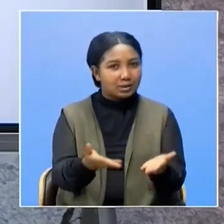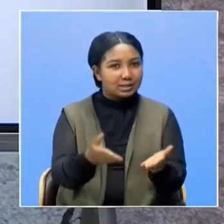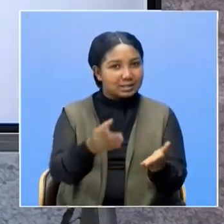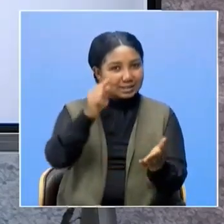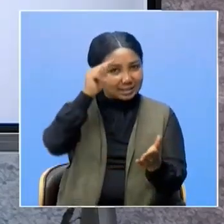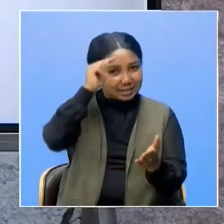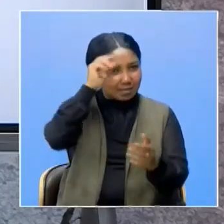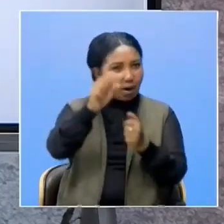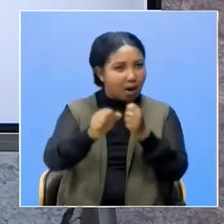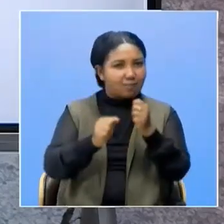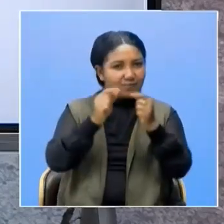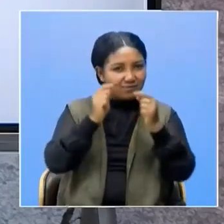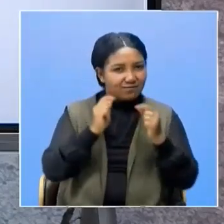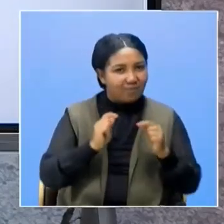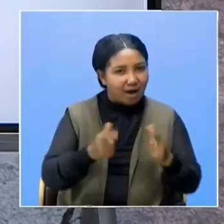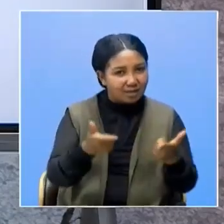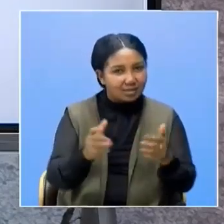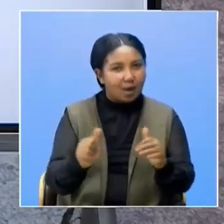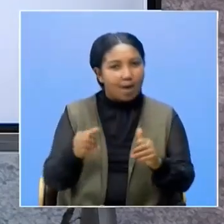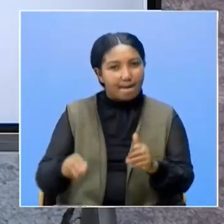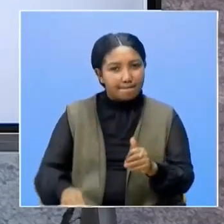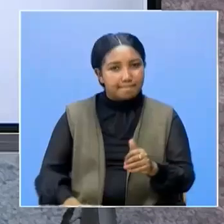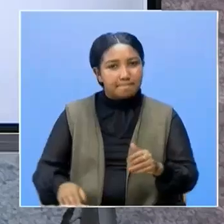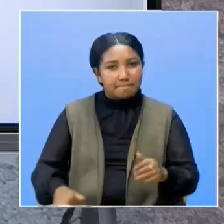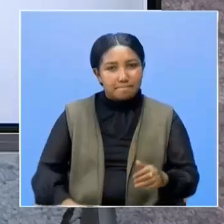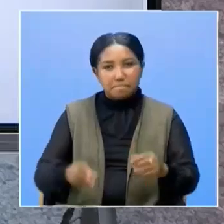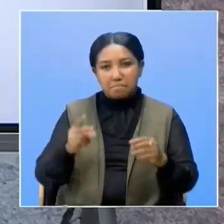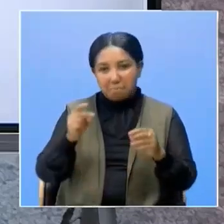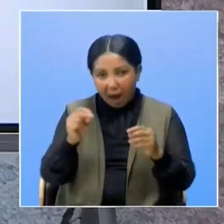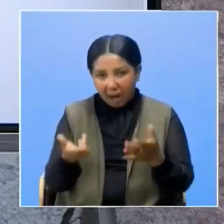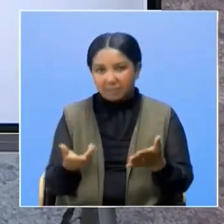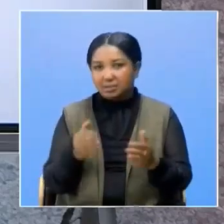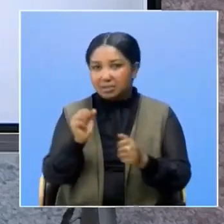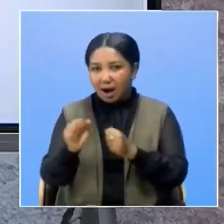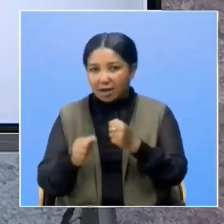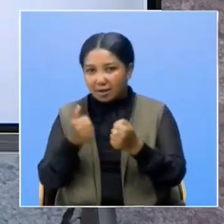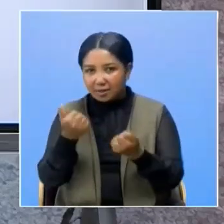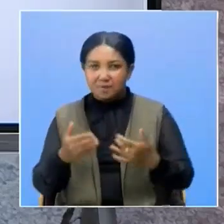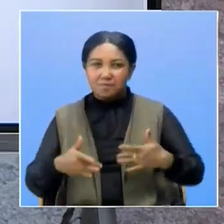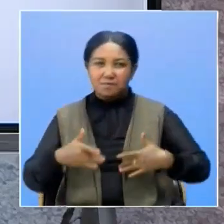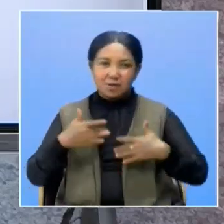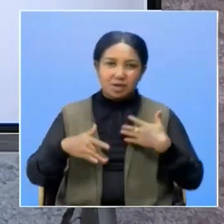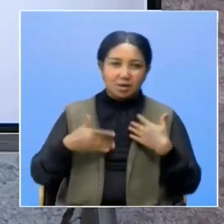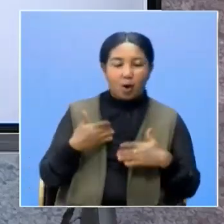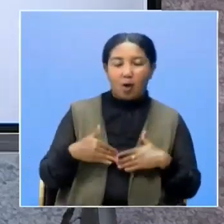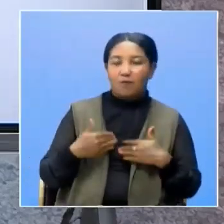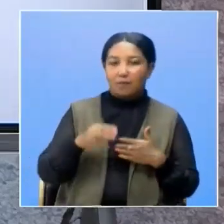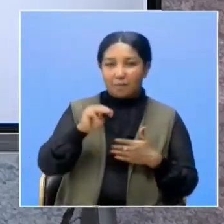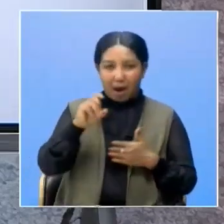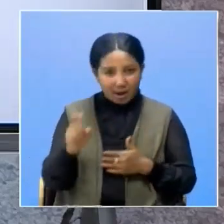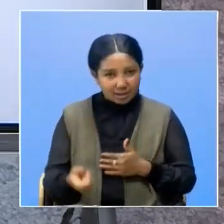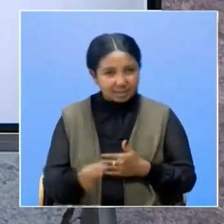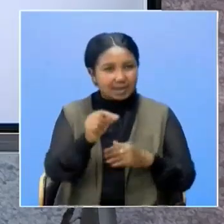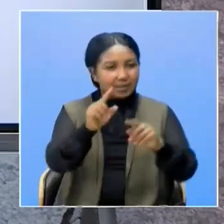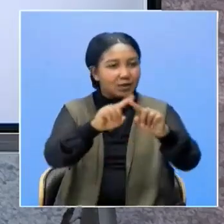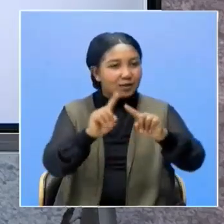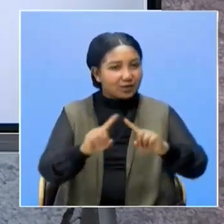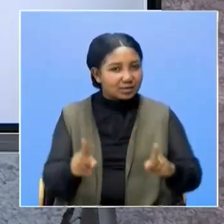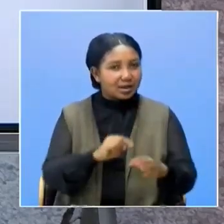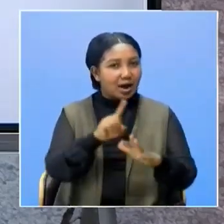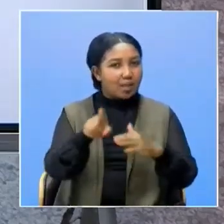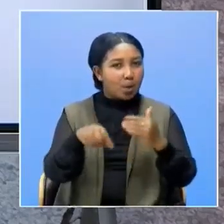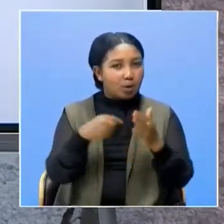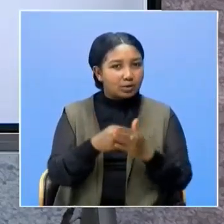was running and how Max was running and the feeling of Max, right? And some differences about